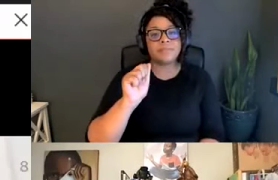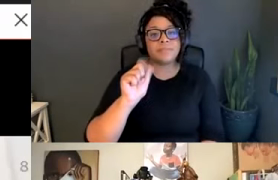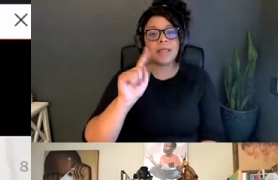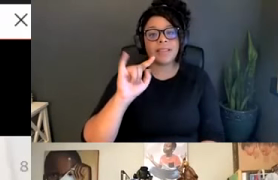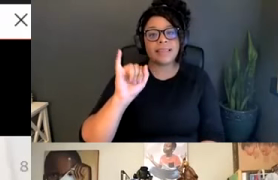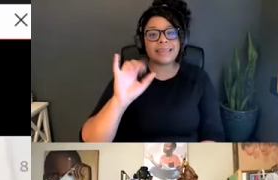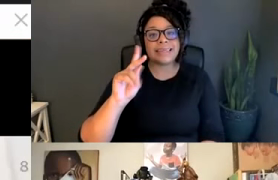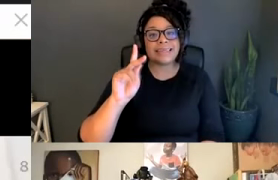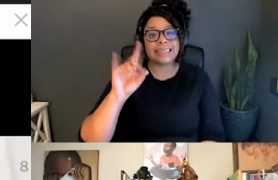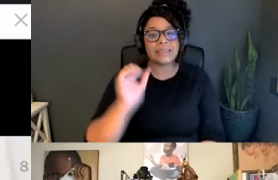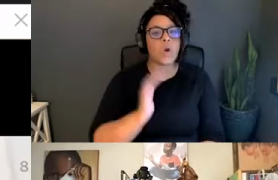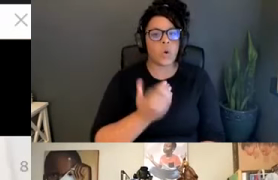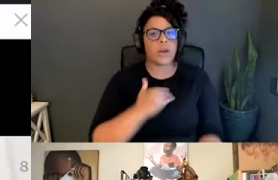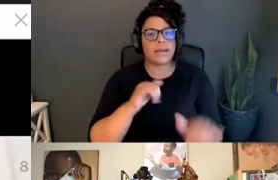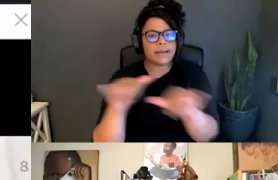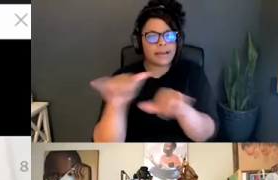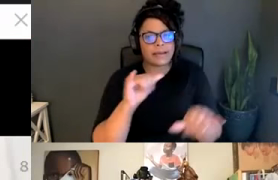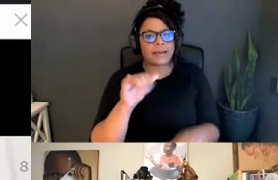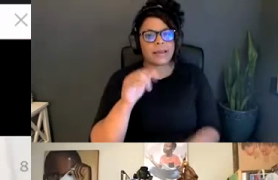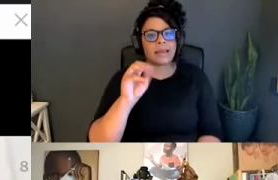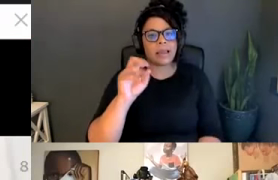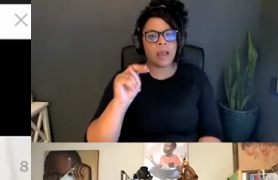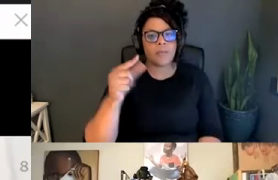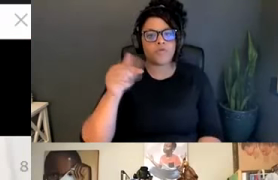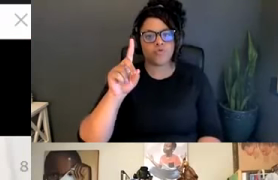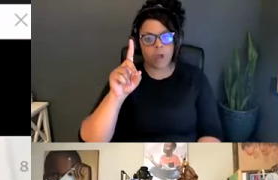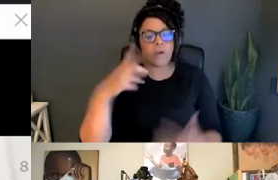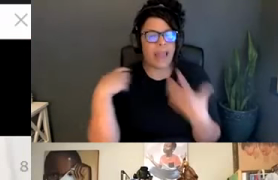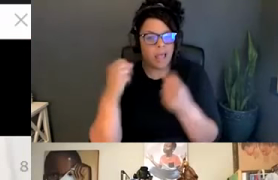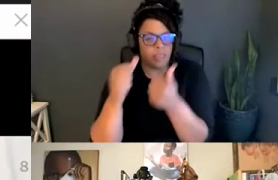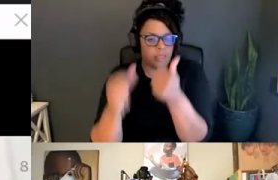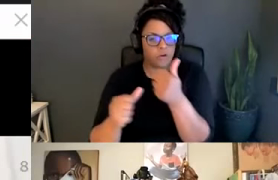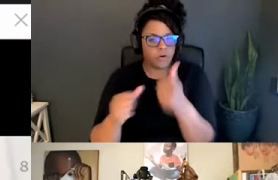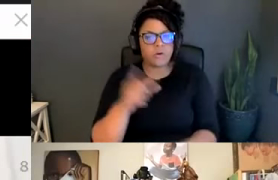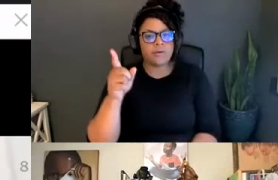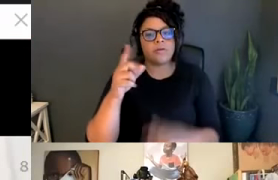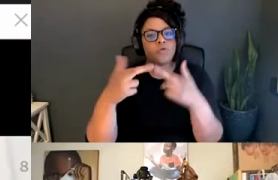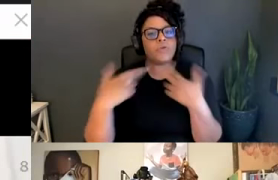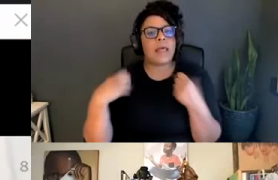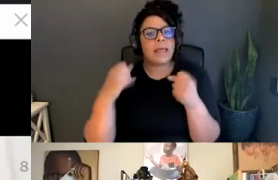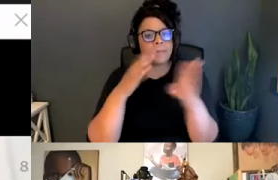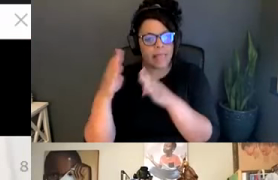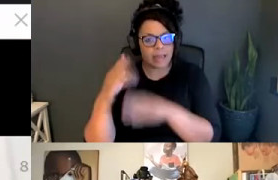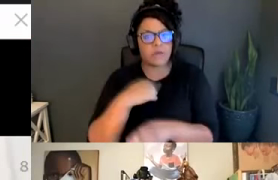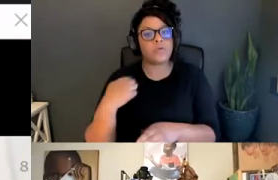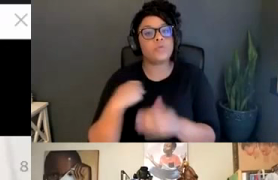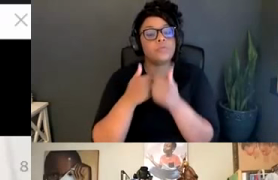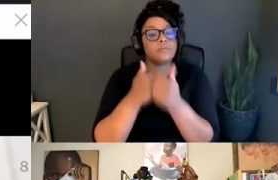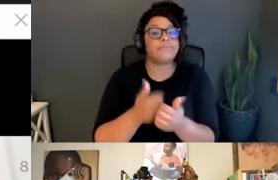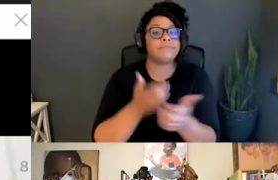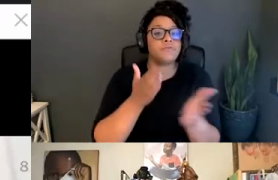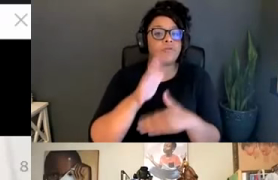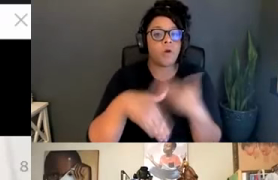of Common Ground Health. Common Ground Health is a regional health planning organization. We serve the 9-county Finger Lakes region here